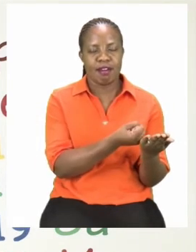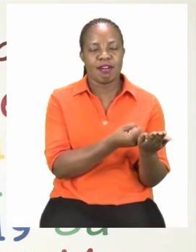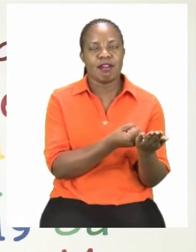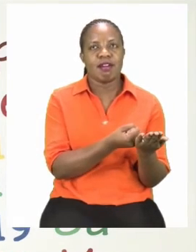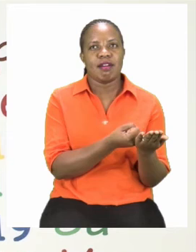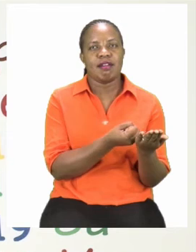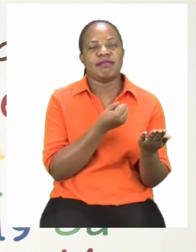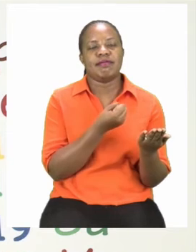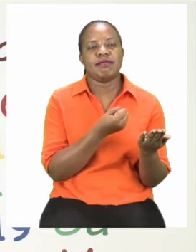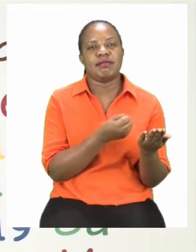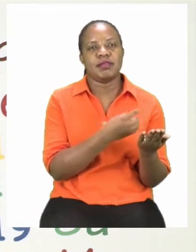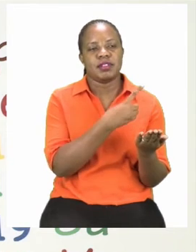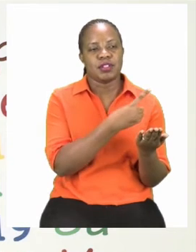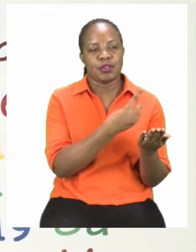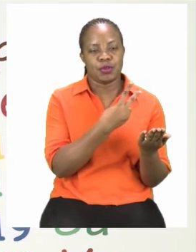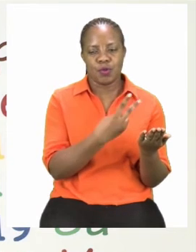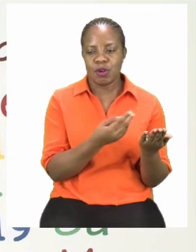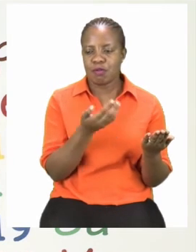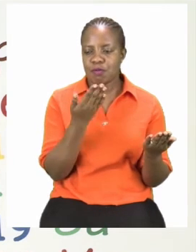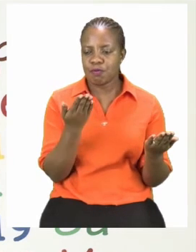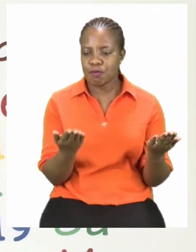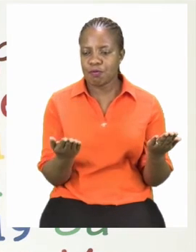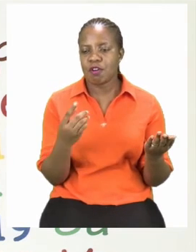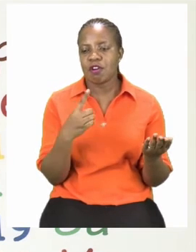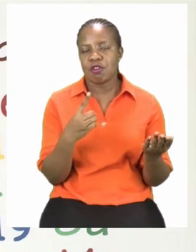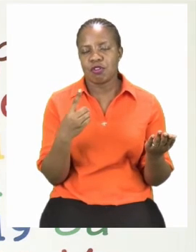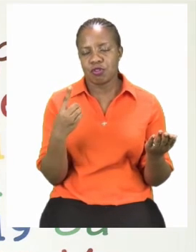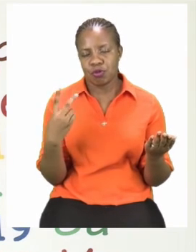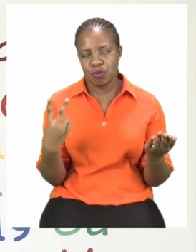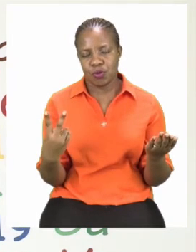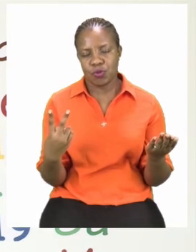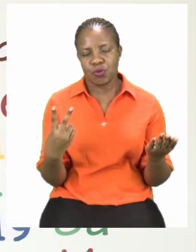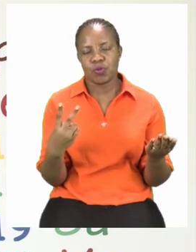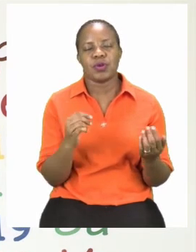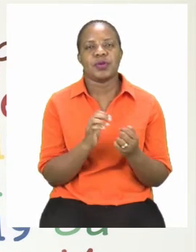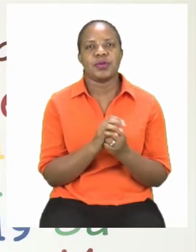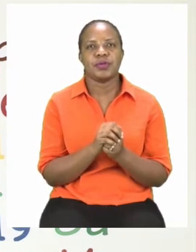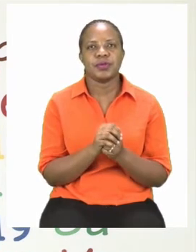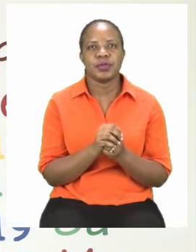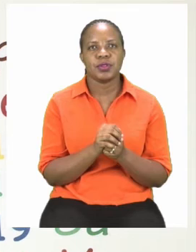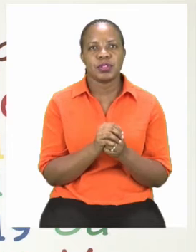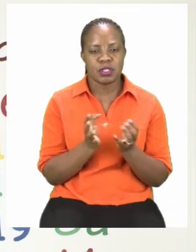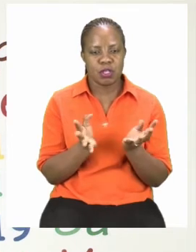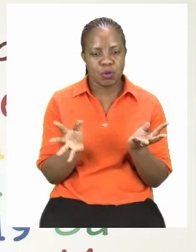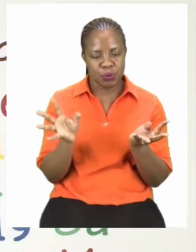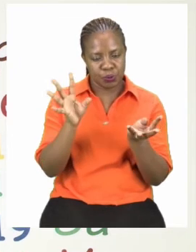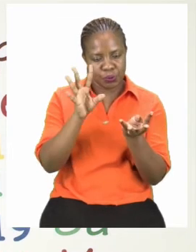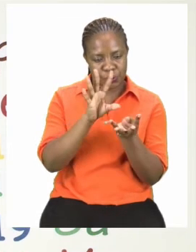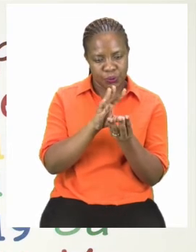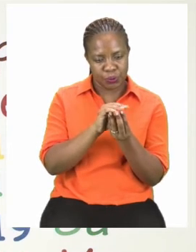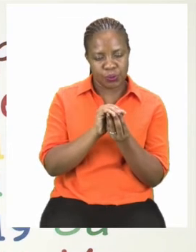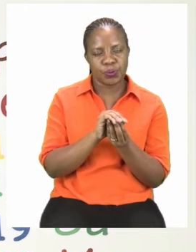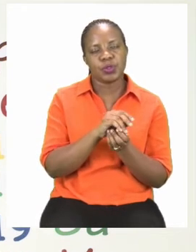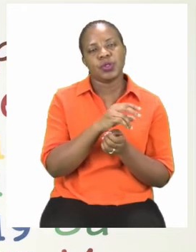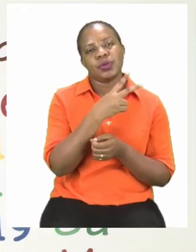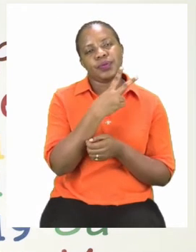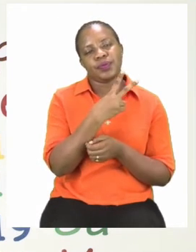age range of 5 to 6 years and want to participate in our school booklet program? Please contact us on 081